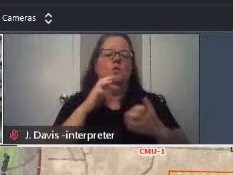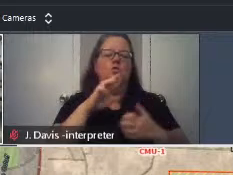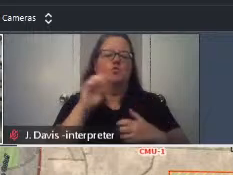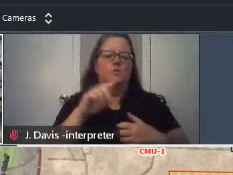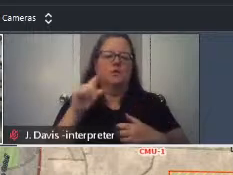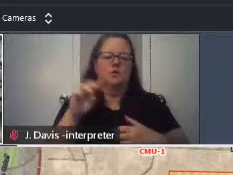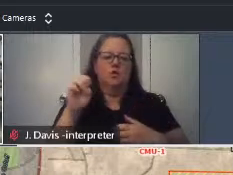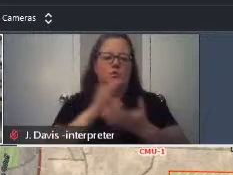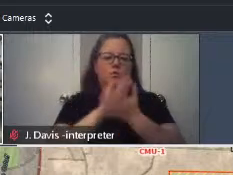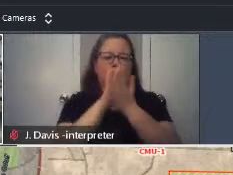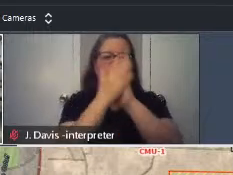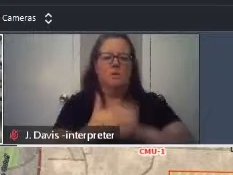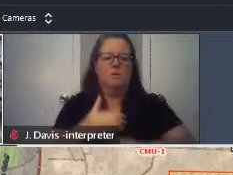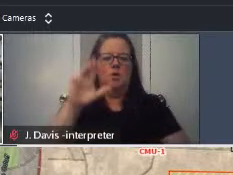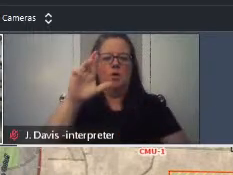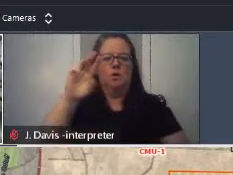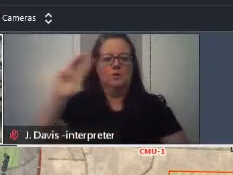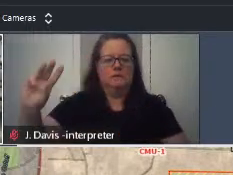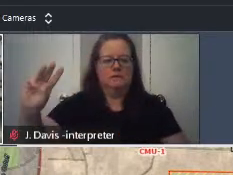R6 to make that